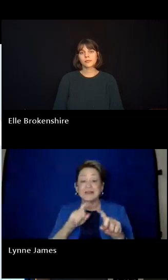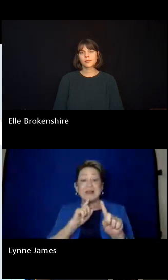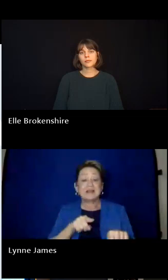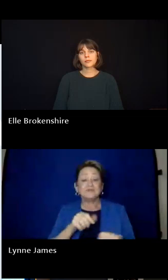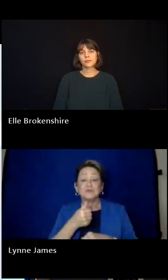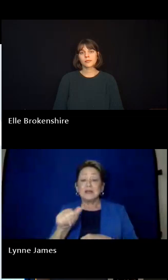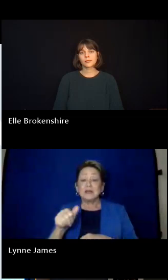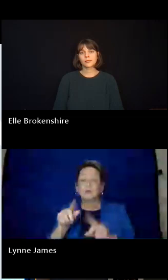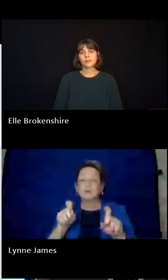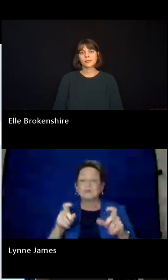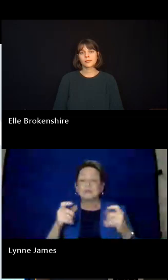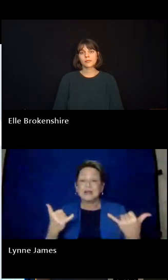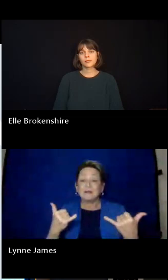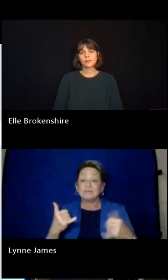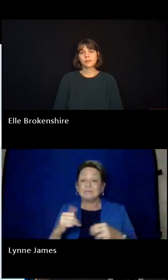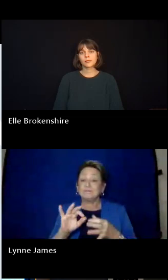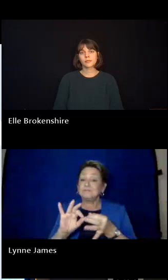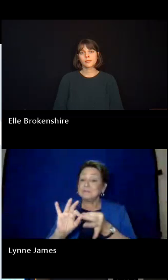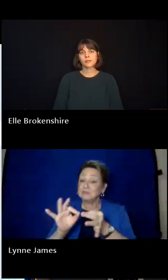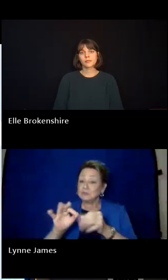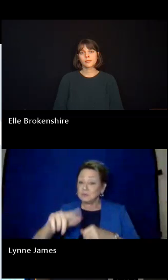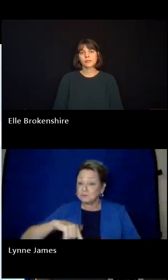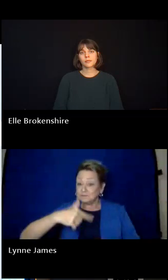questions at this time.